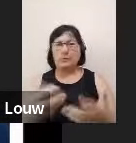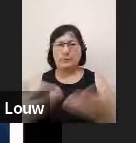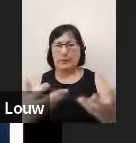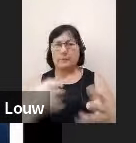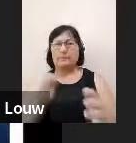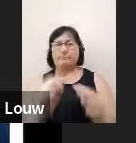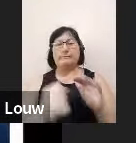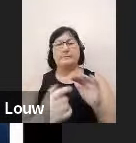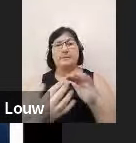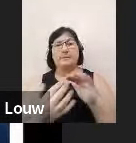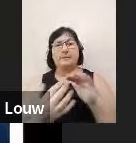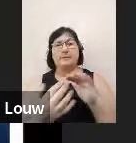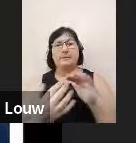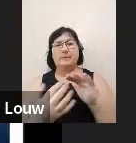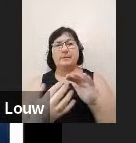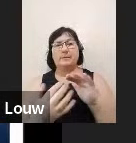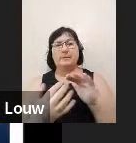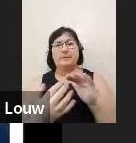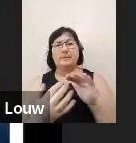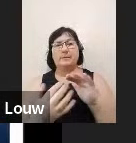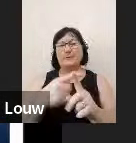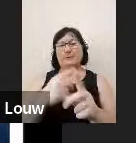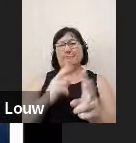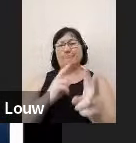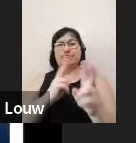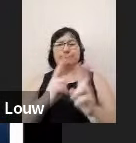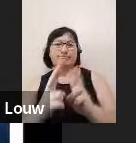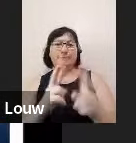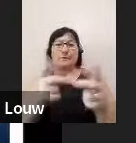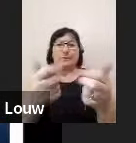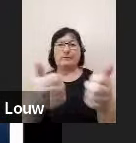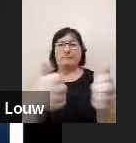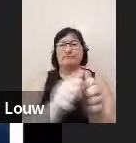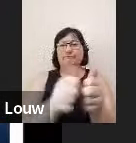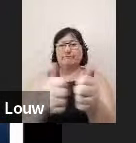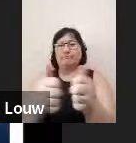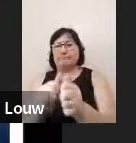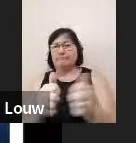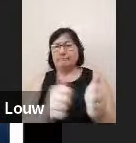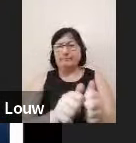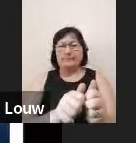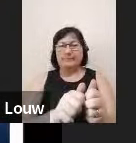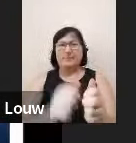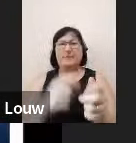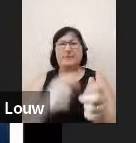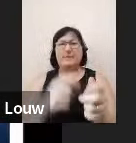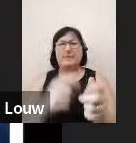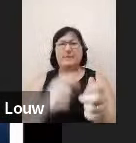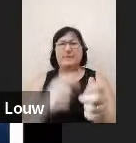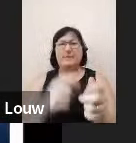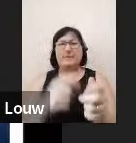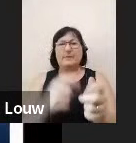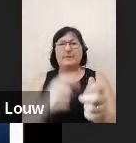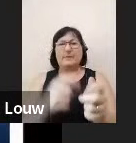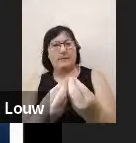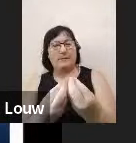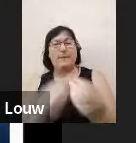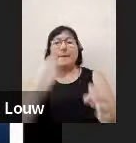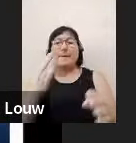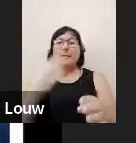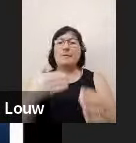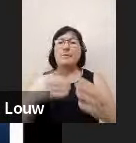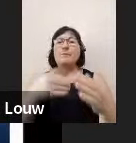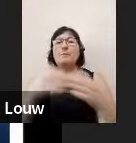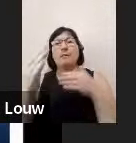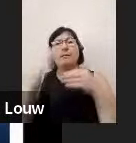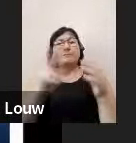with stakeholders, working with them to build the tax ecosystem. She is committed to excellence